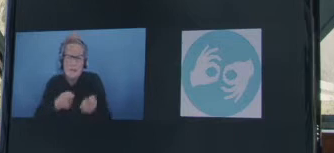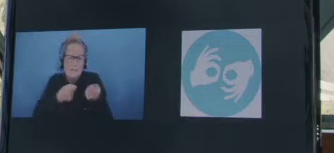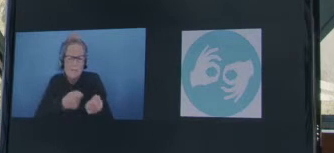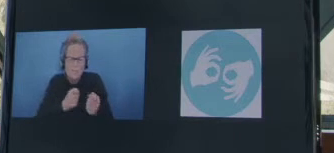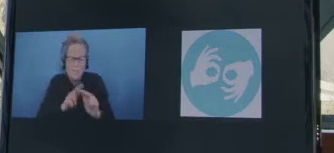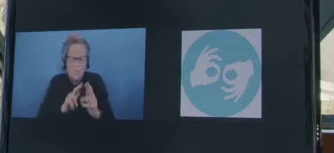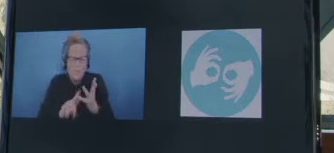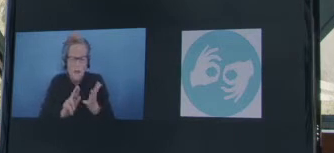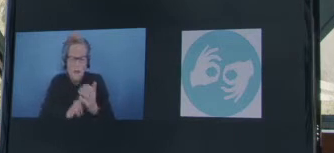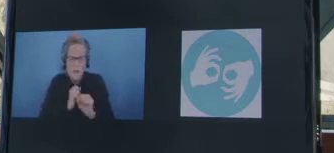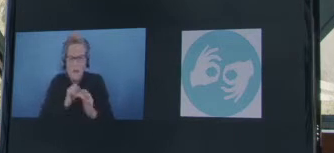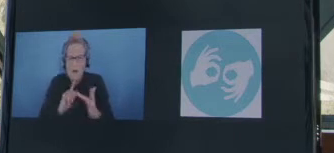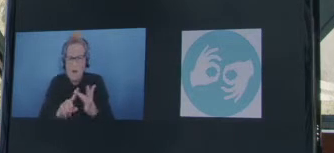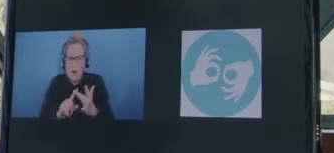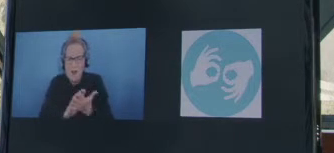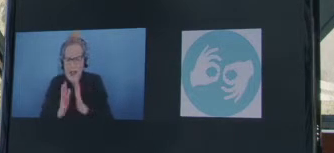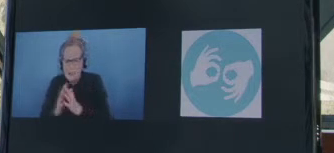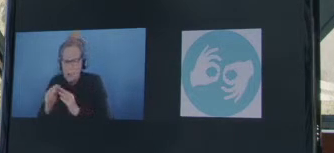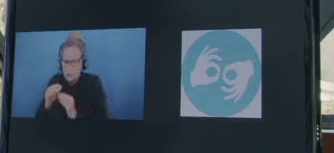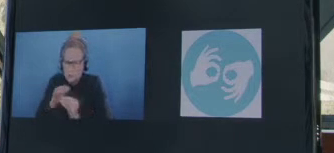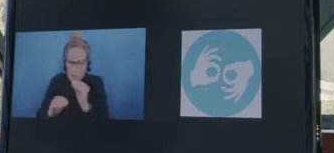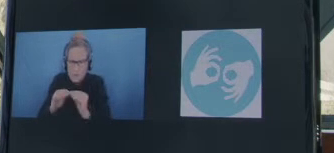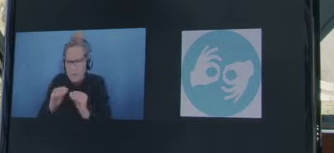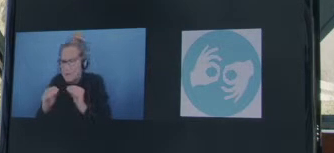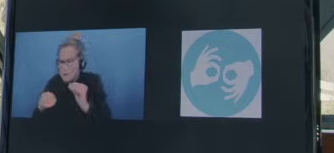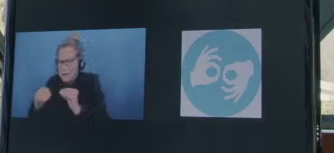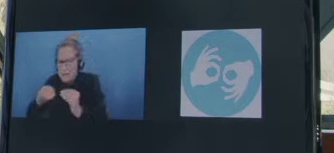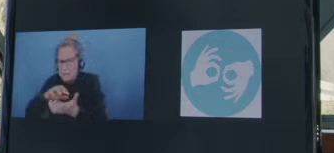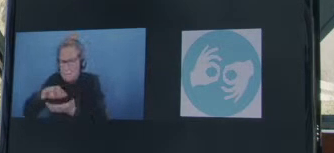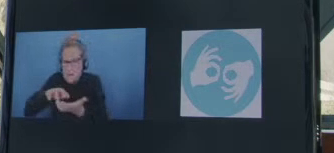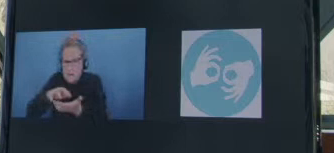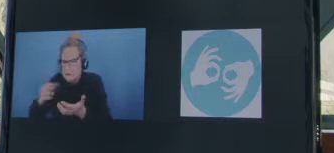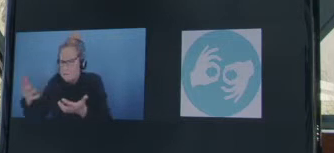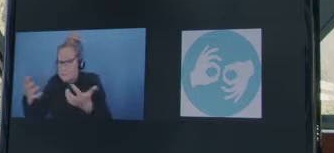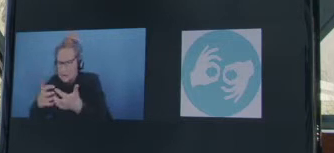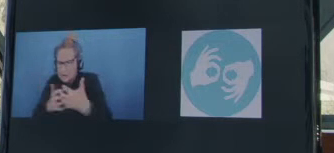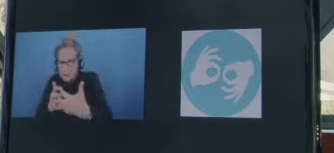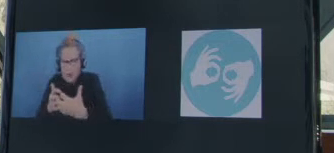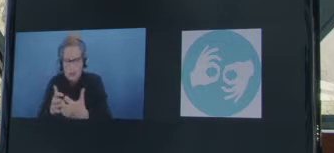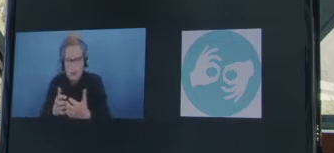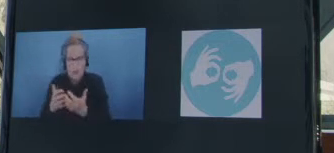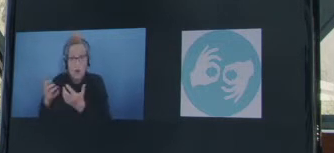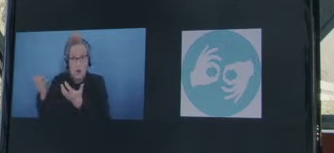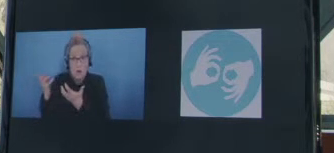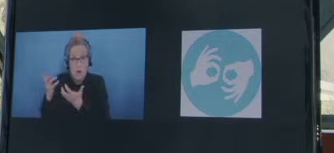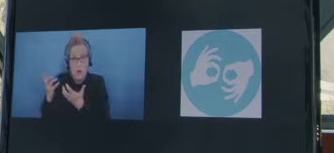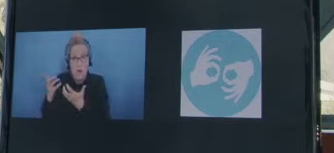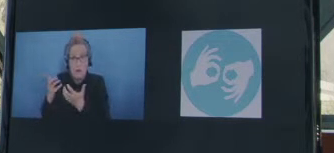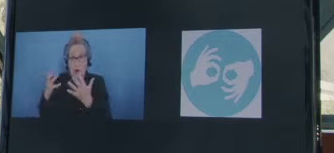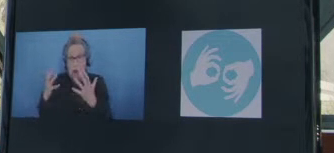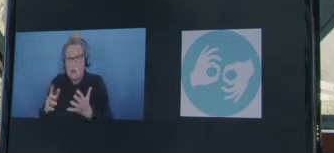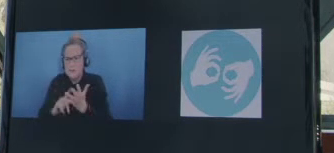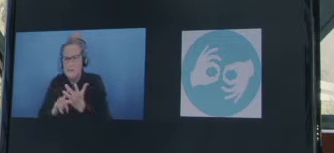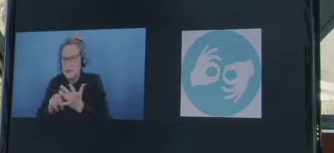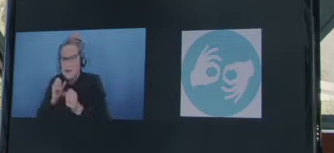you substitute, mix and match with other types of material? So you would pair coconut that has a ton of lignin with something